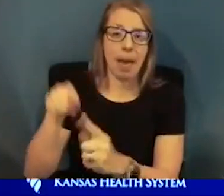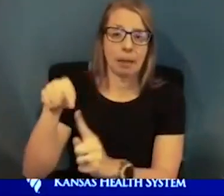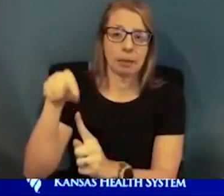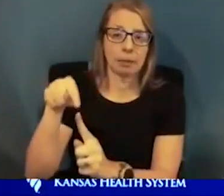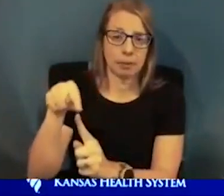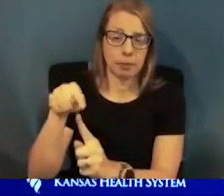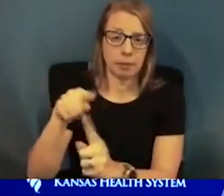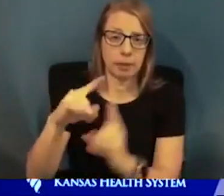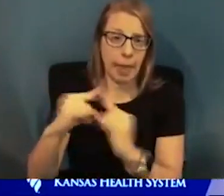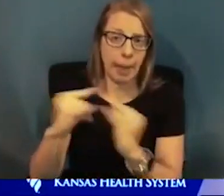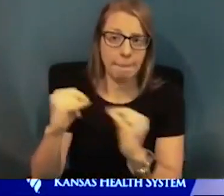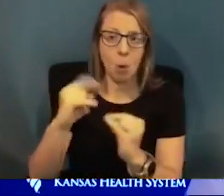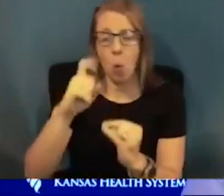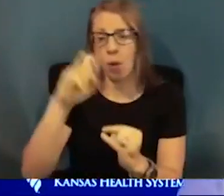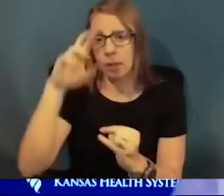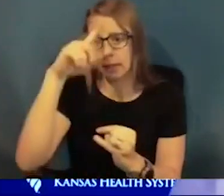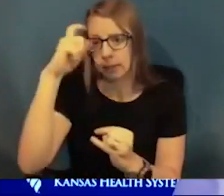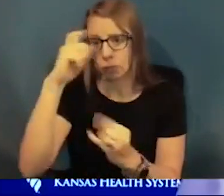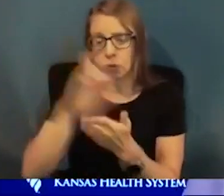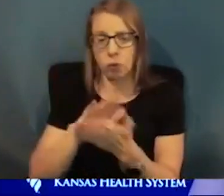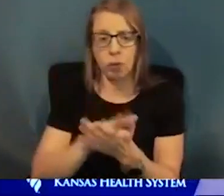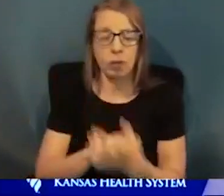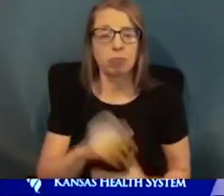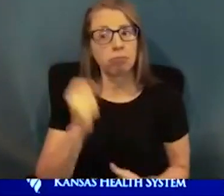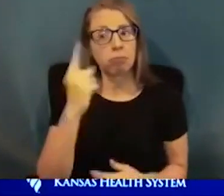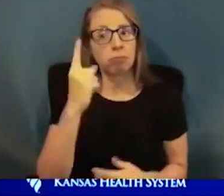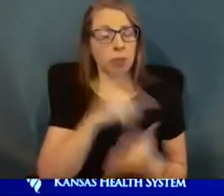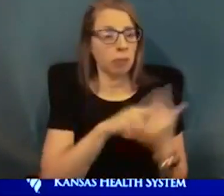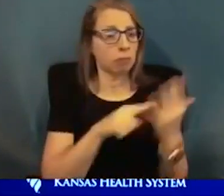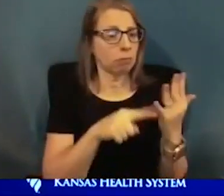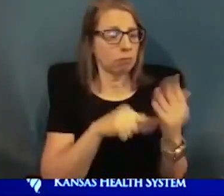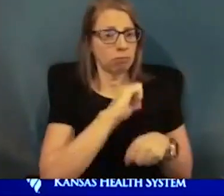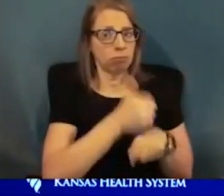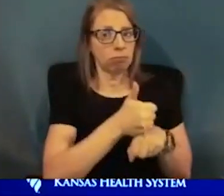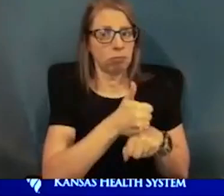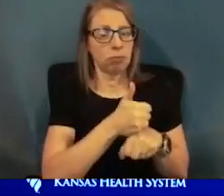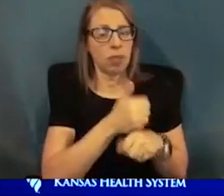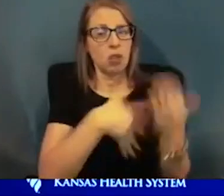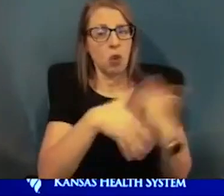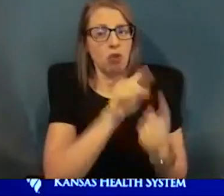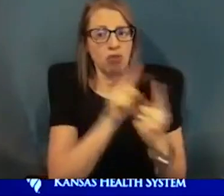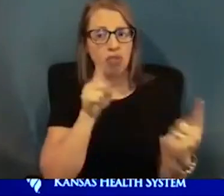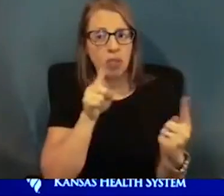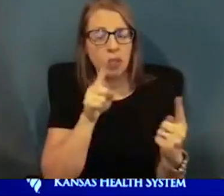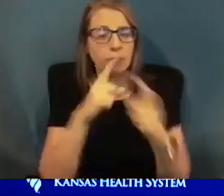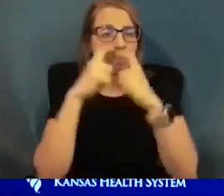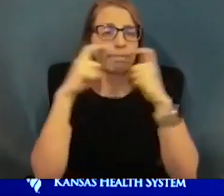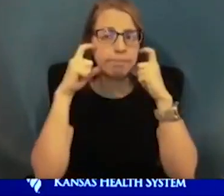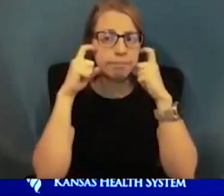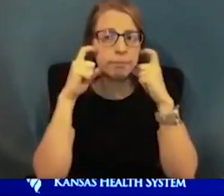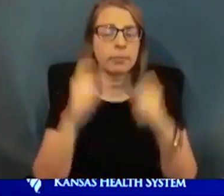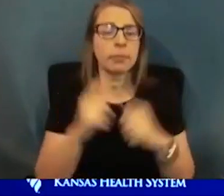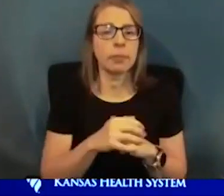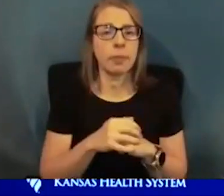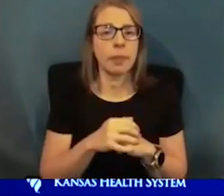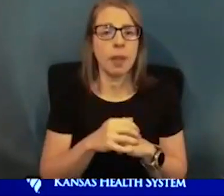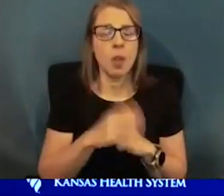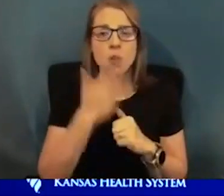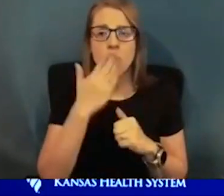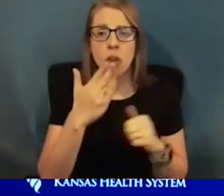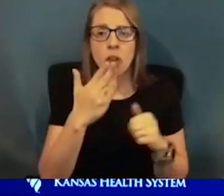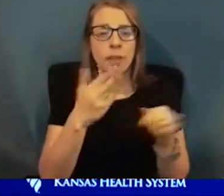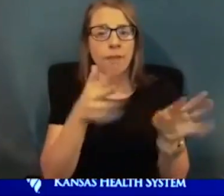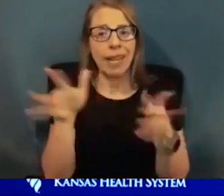and some of those non-pharmaceutical interventions were in place, such as distancing as much as possible, good ventilation and airflow,